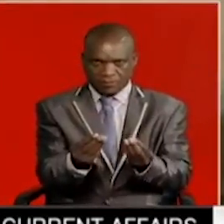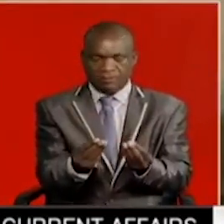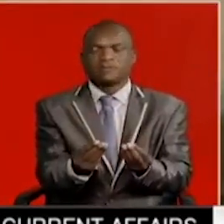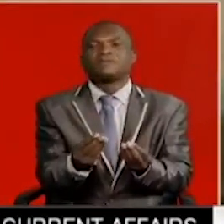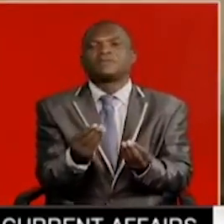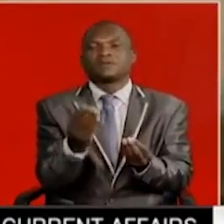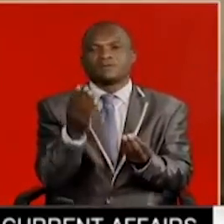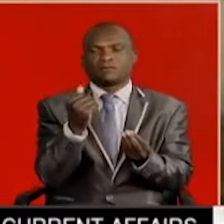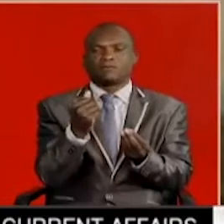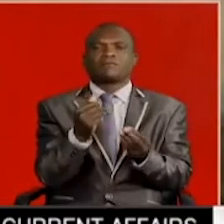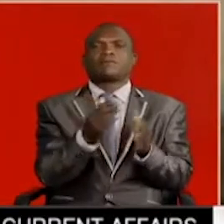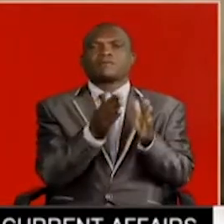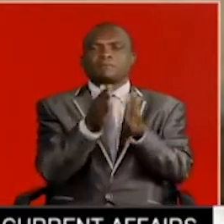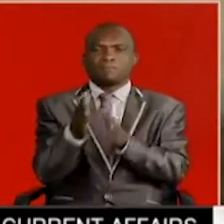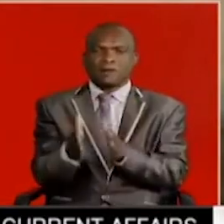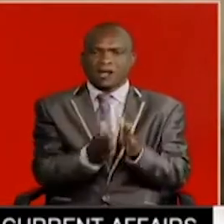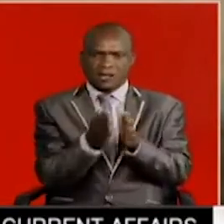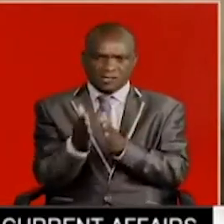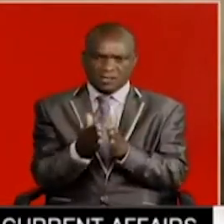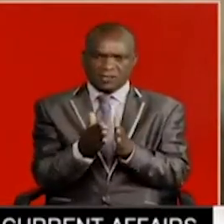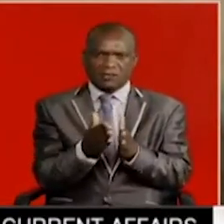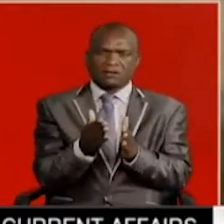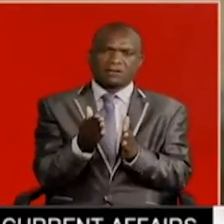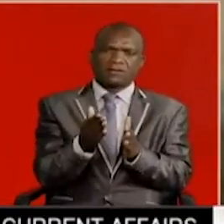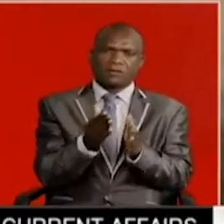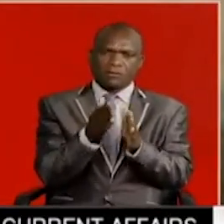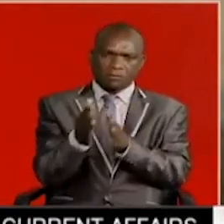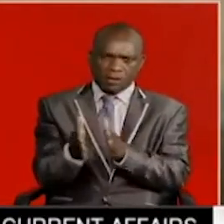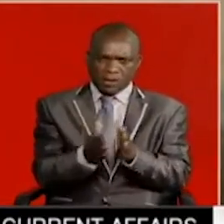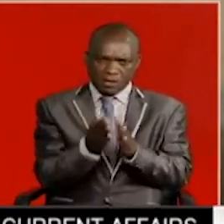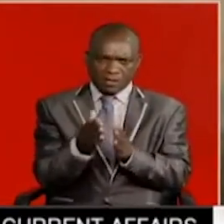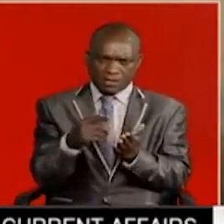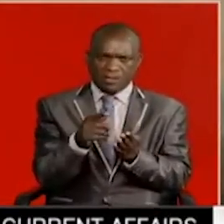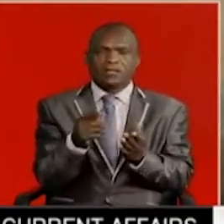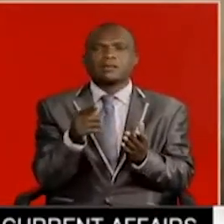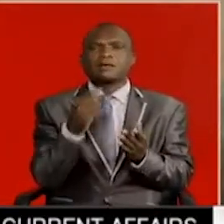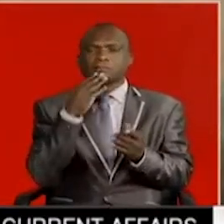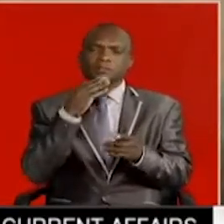by the planning and conduct of the thoughts that is